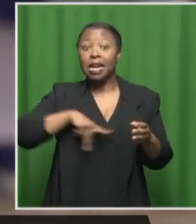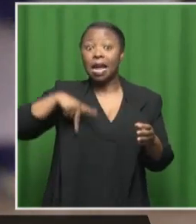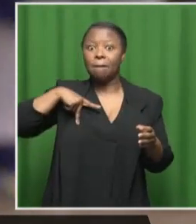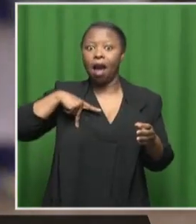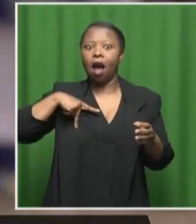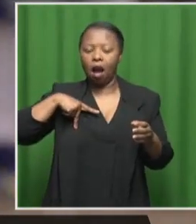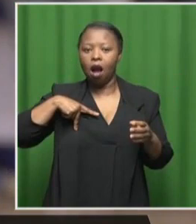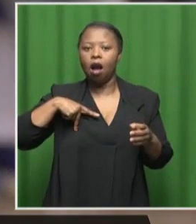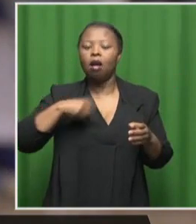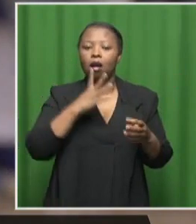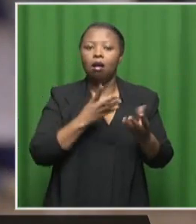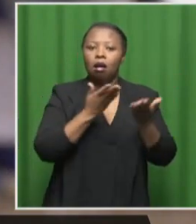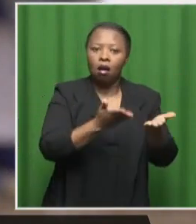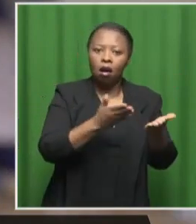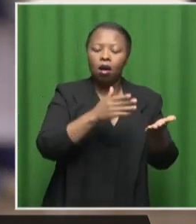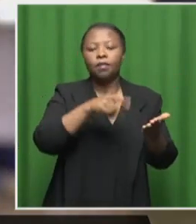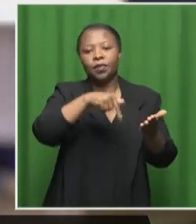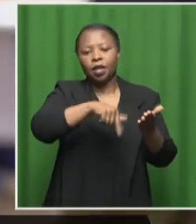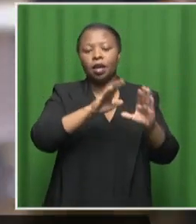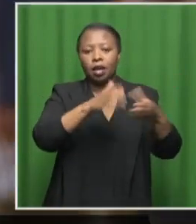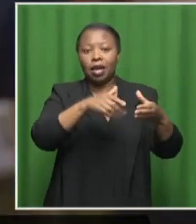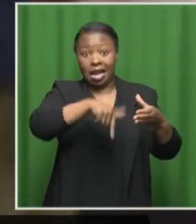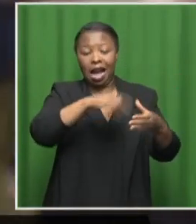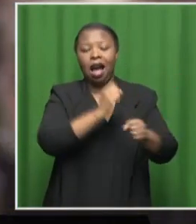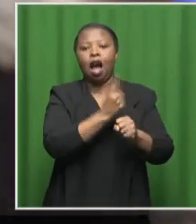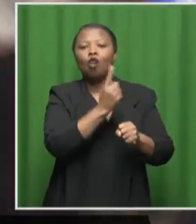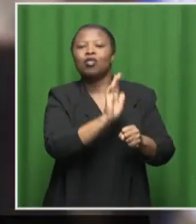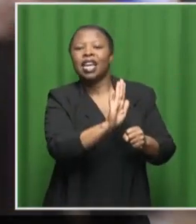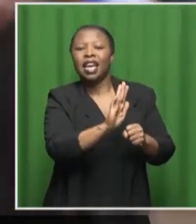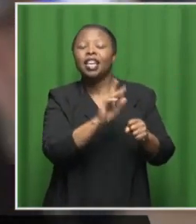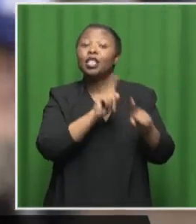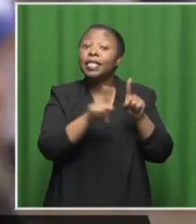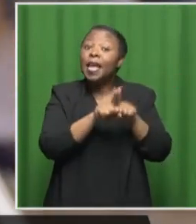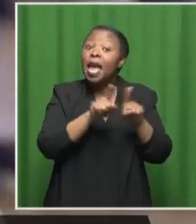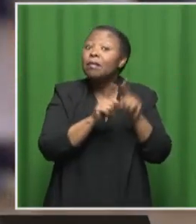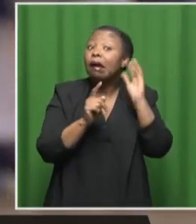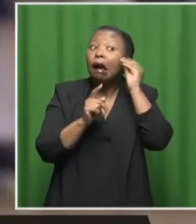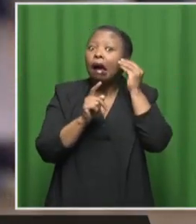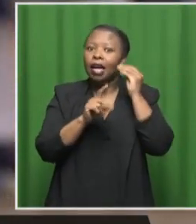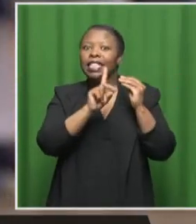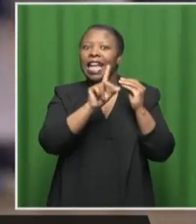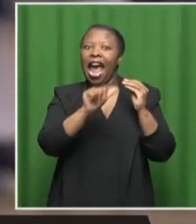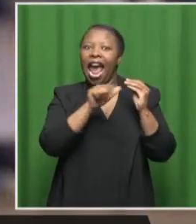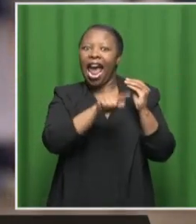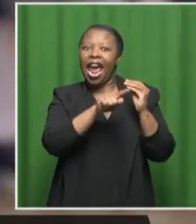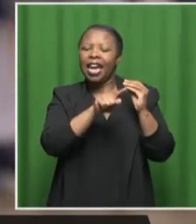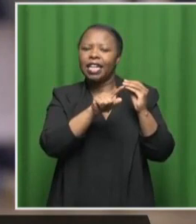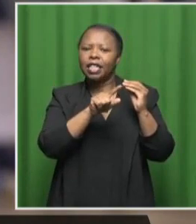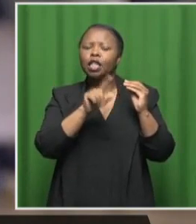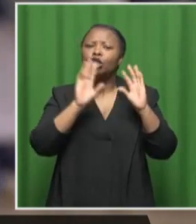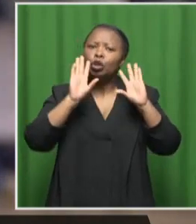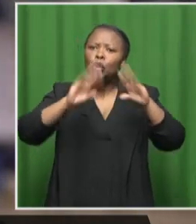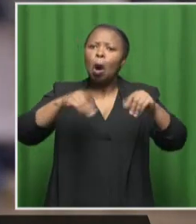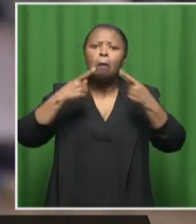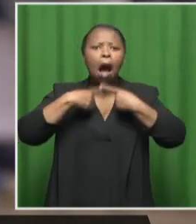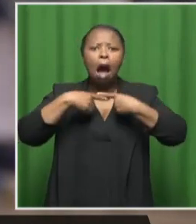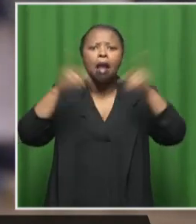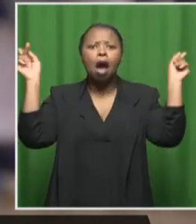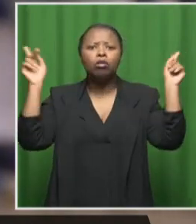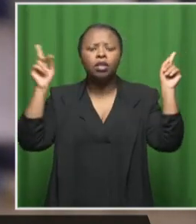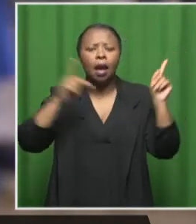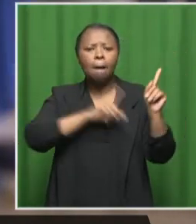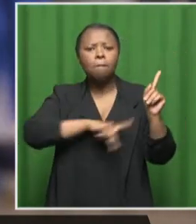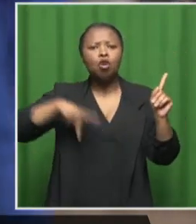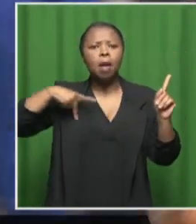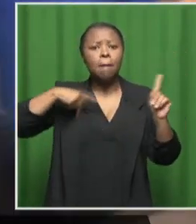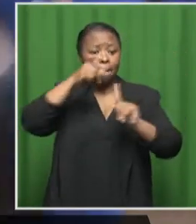party here in the province of Gauteng. And interestingly, the Democratic Alliance has stopped announcing their premier candidate